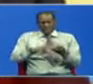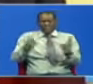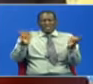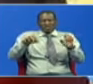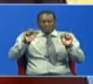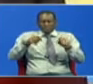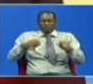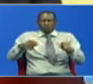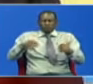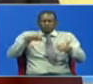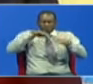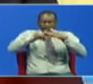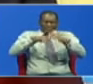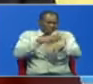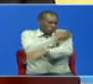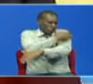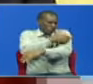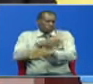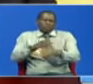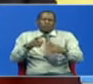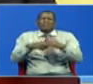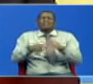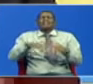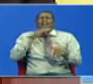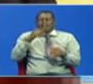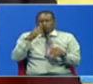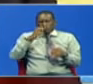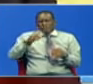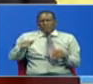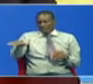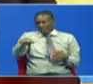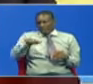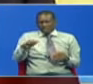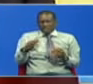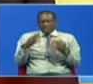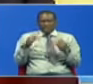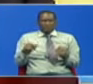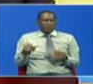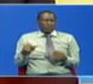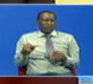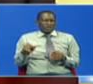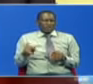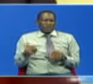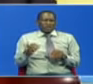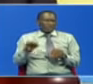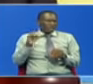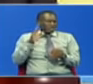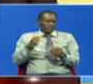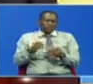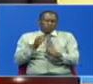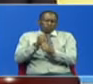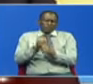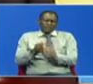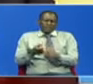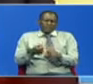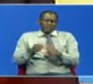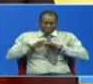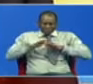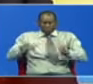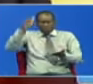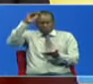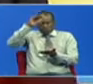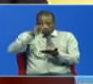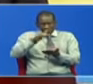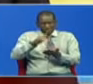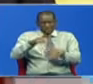facility, they will begin to die at home and other places. The idea of flattening the curve is to make sure that that doesn't happen, that when people get